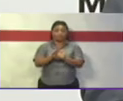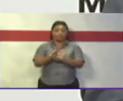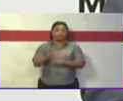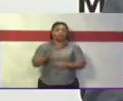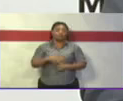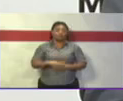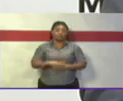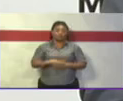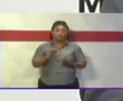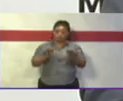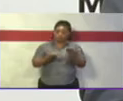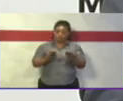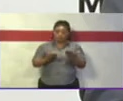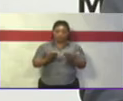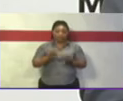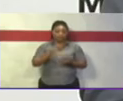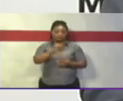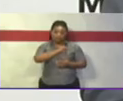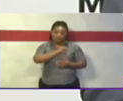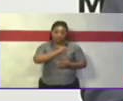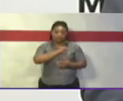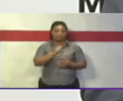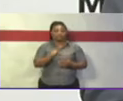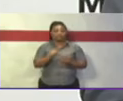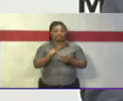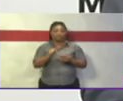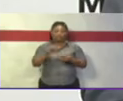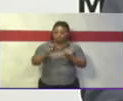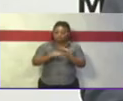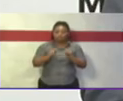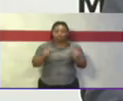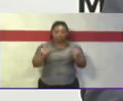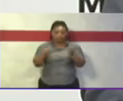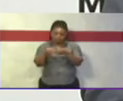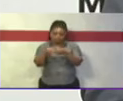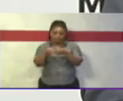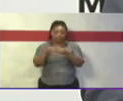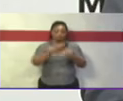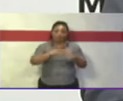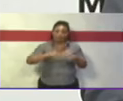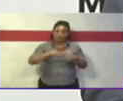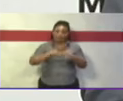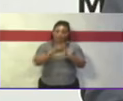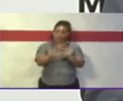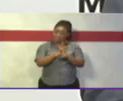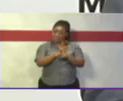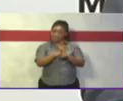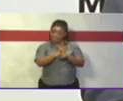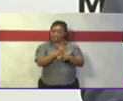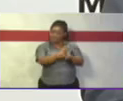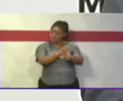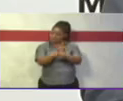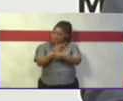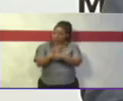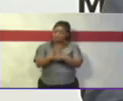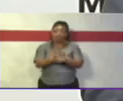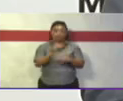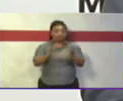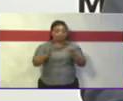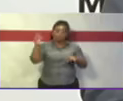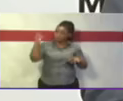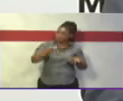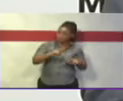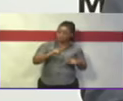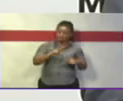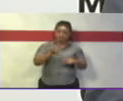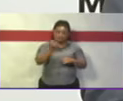the incubation period of the virus, that we ask you to be a little more vigilant than necessary. If you have